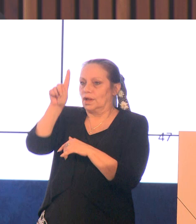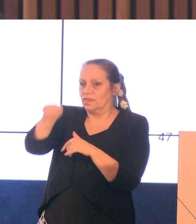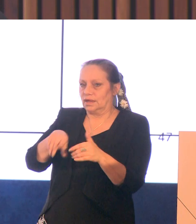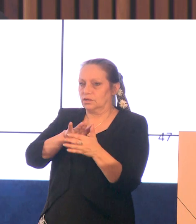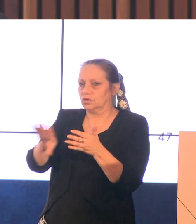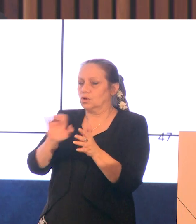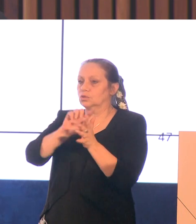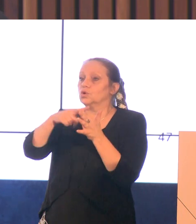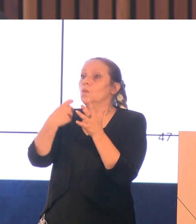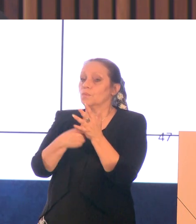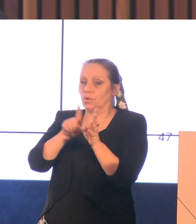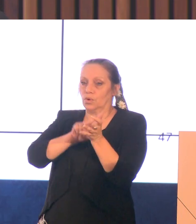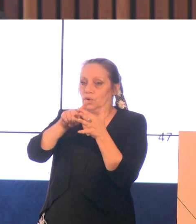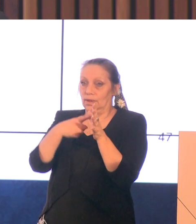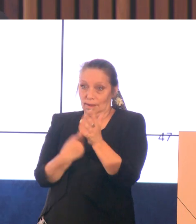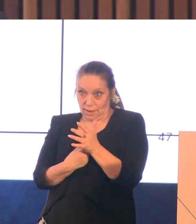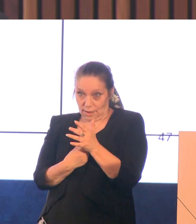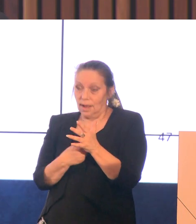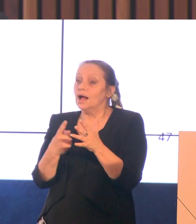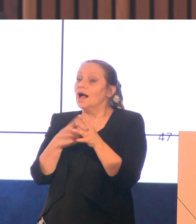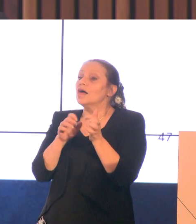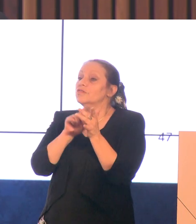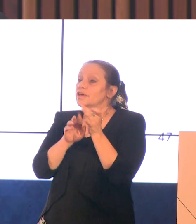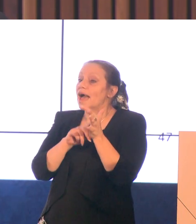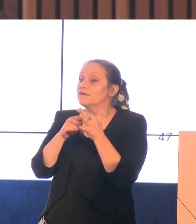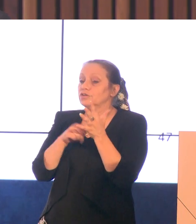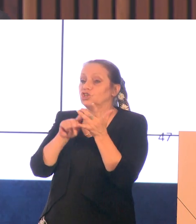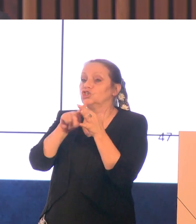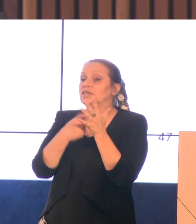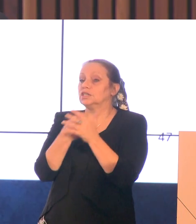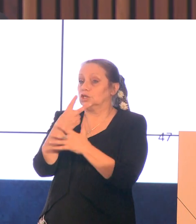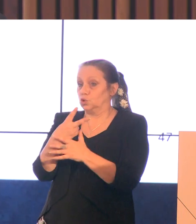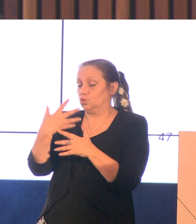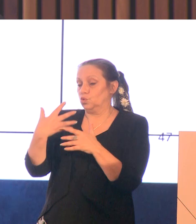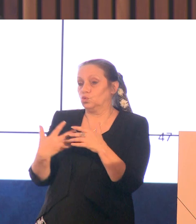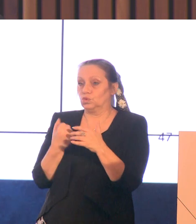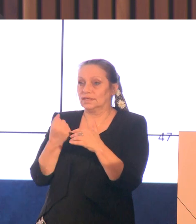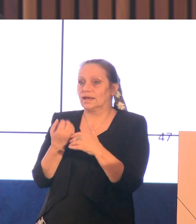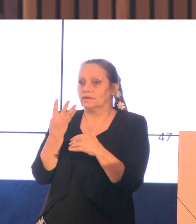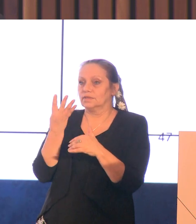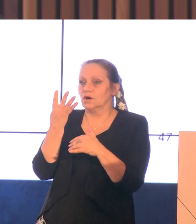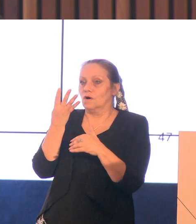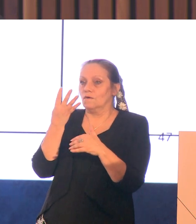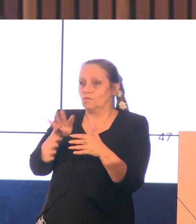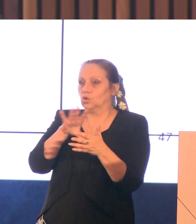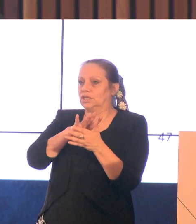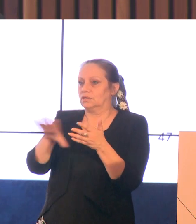annum. The average participant in Tier 2 receives $40 per